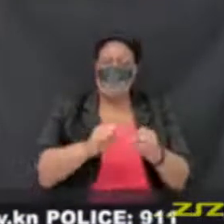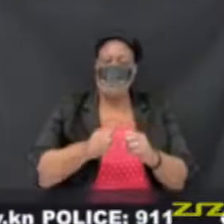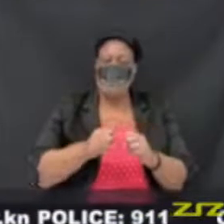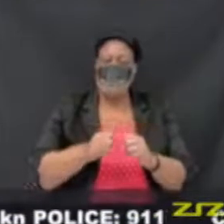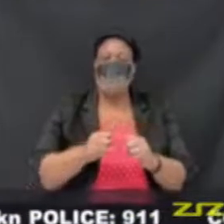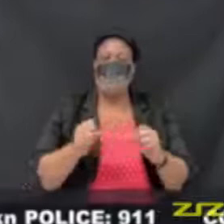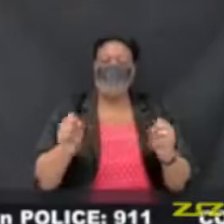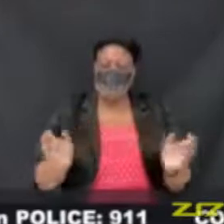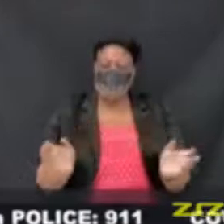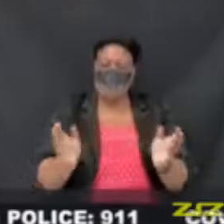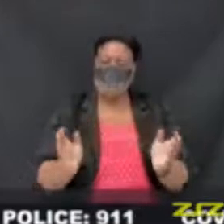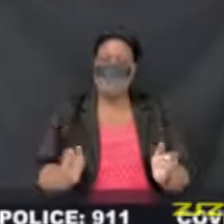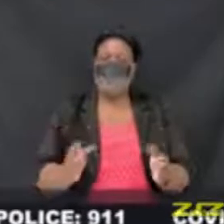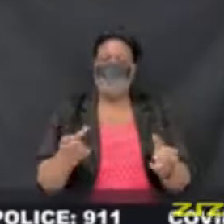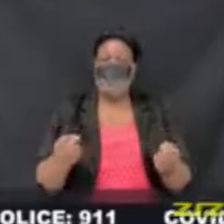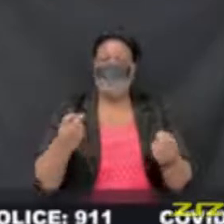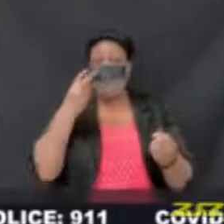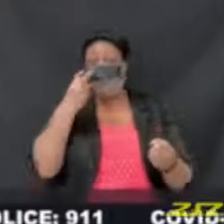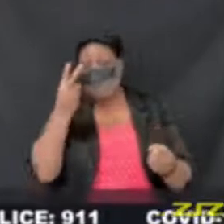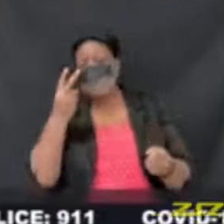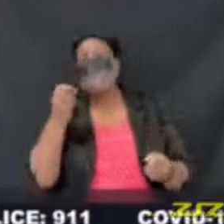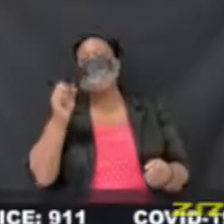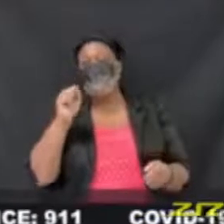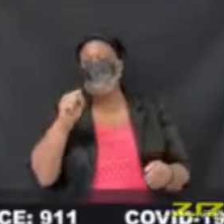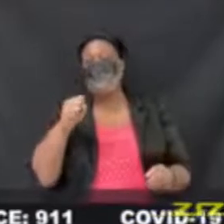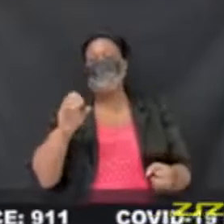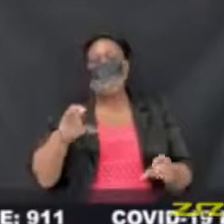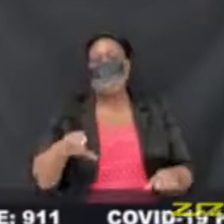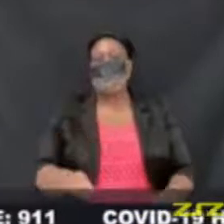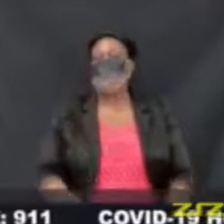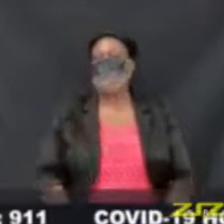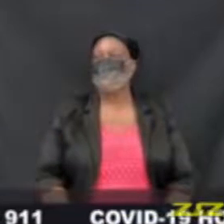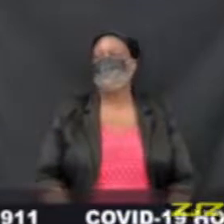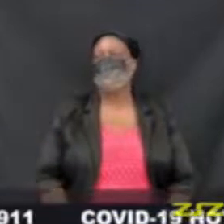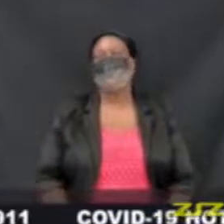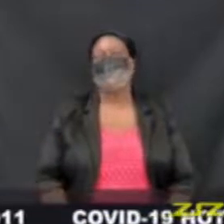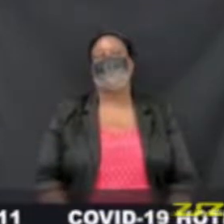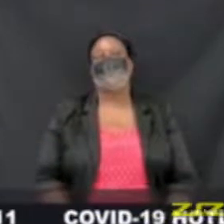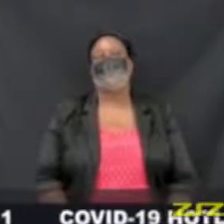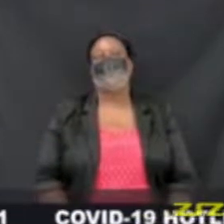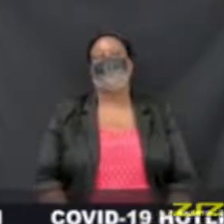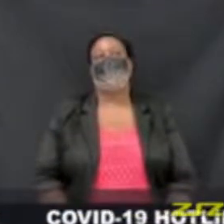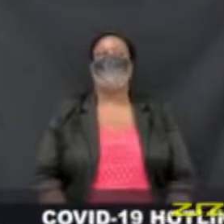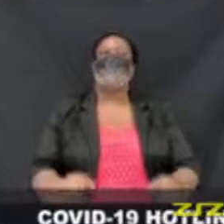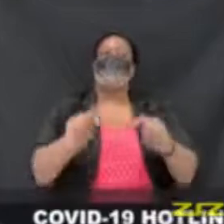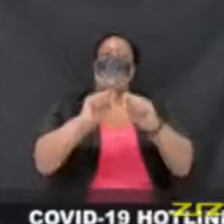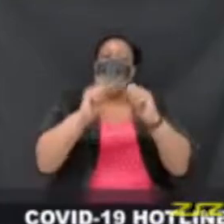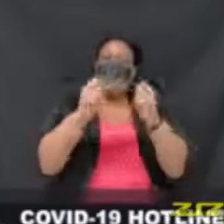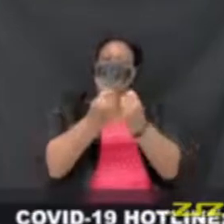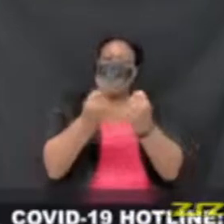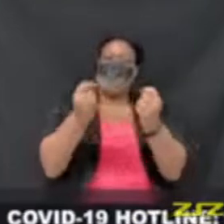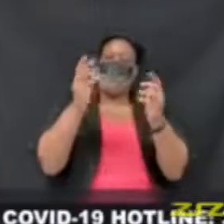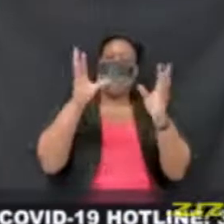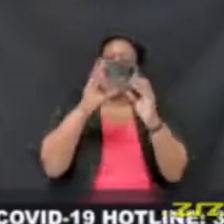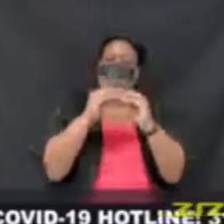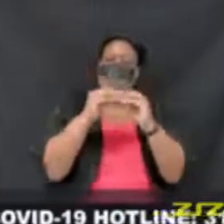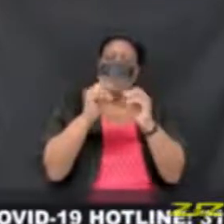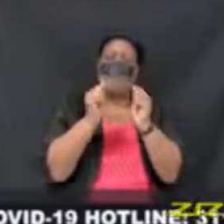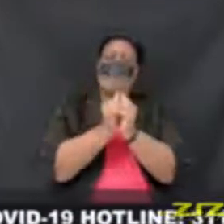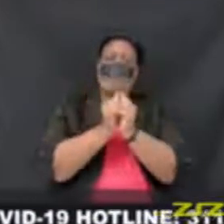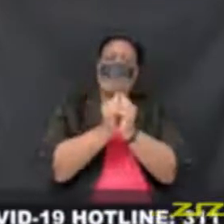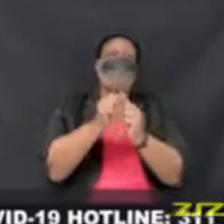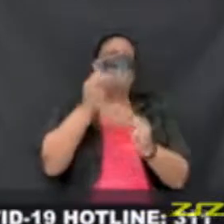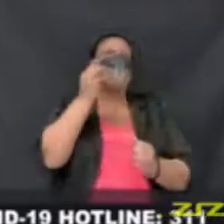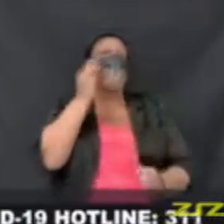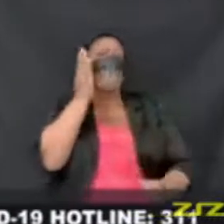The National COVID-19 Task Force also met with the hoteliers on St. Kitts and Nevis, and I must say it's one of the most fruitful meetings